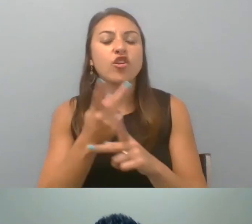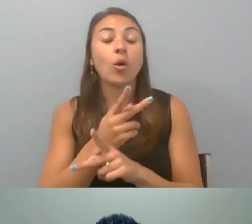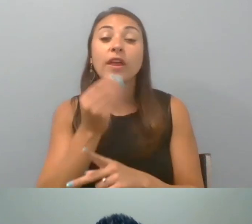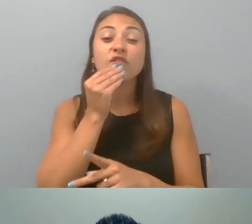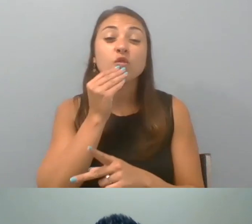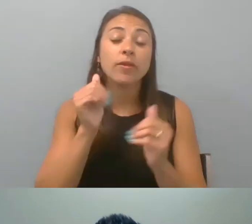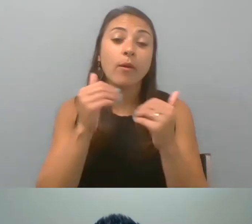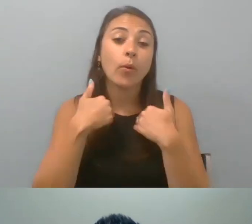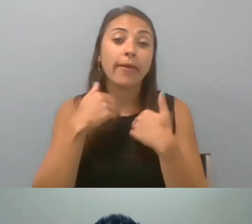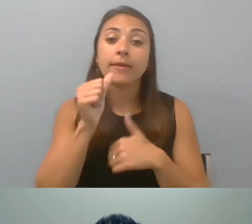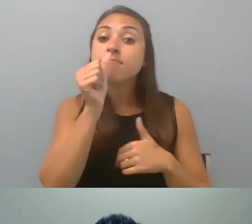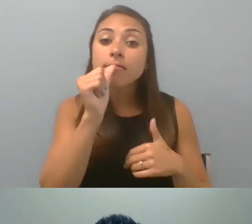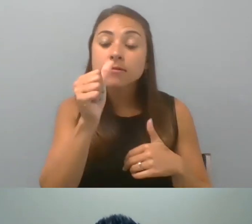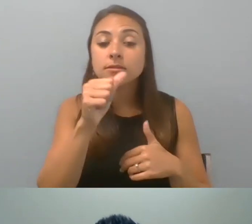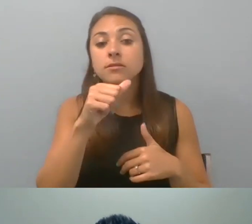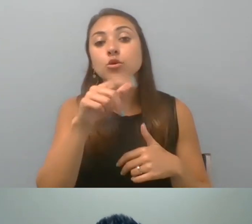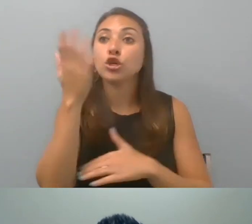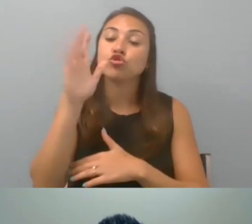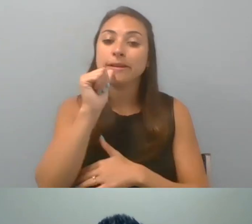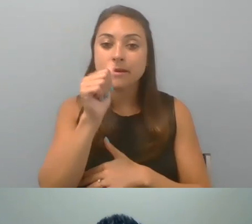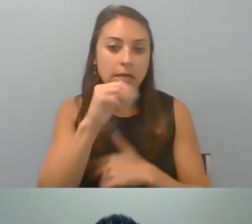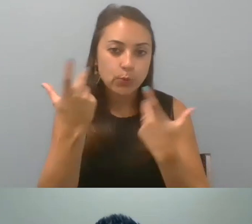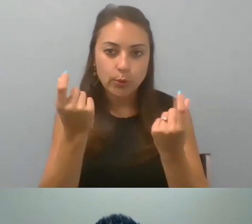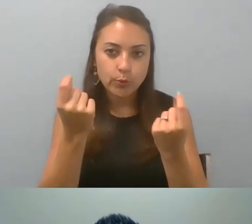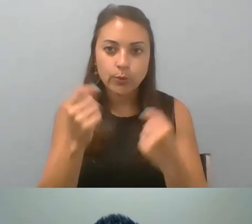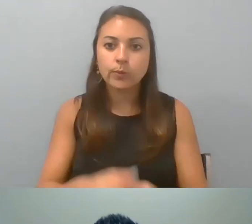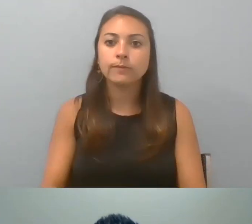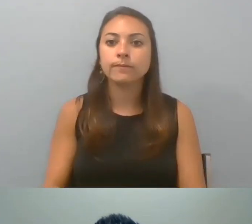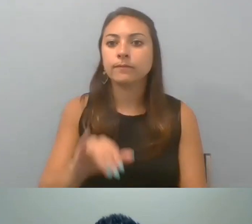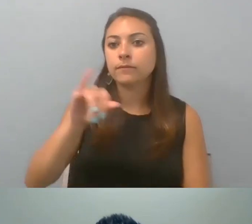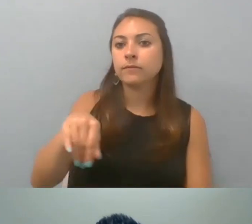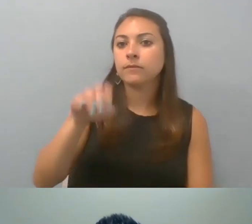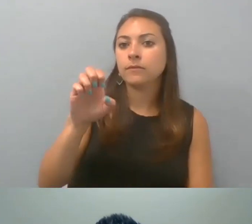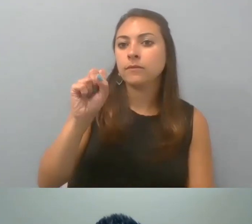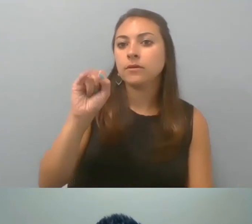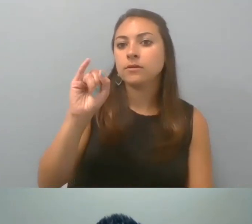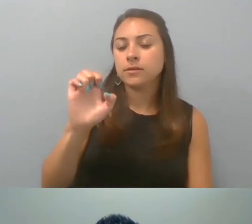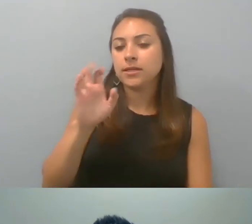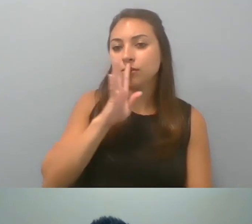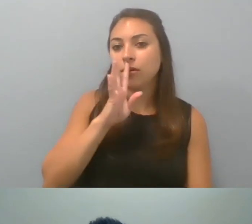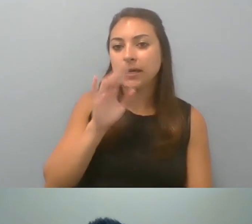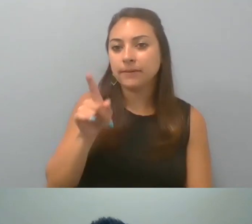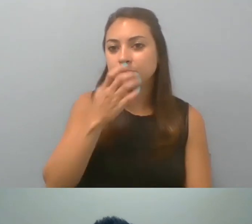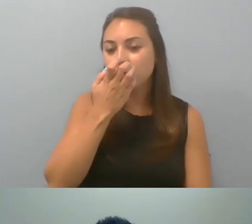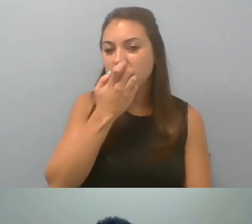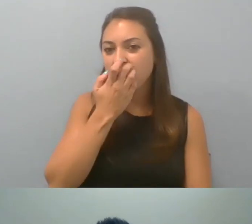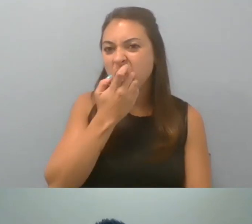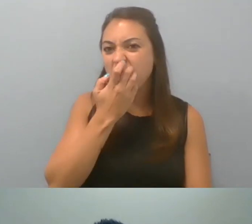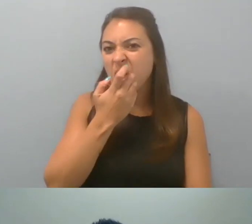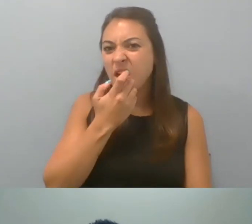nuts? So I could probably get quite long-winded on this because of this